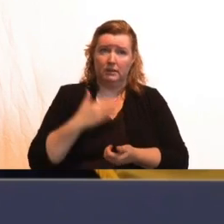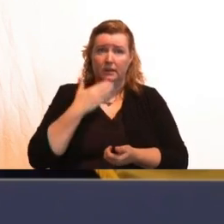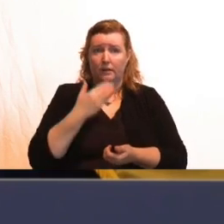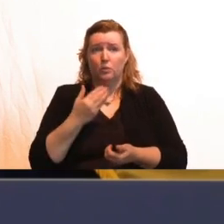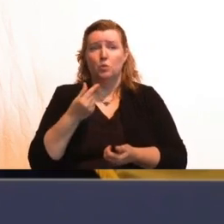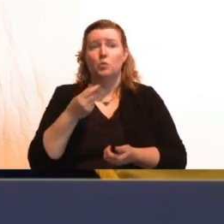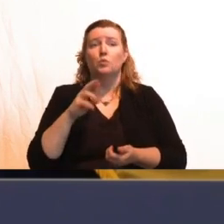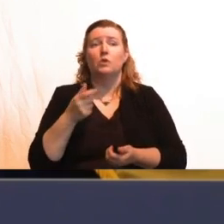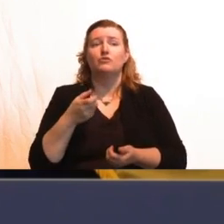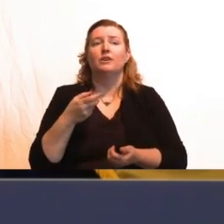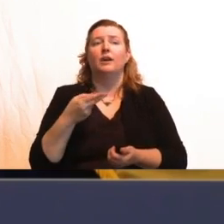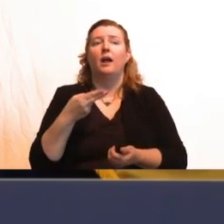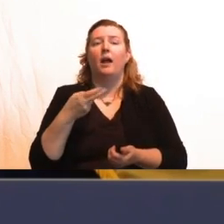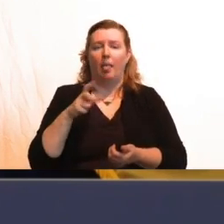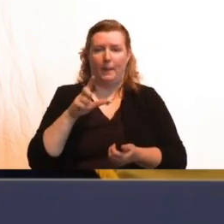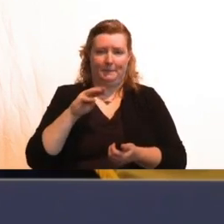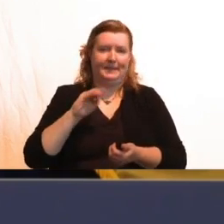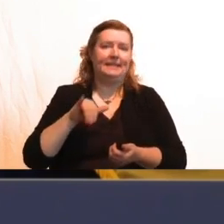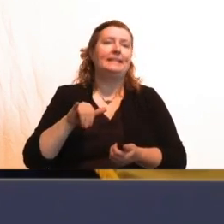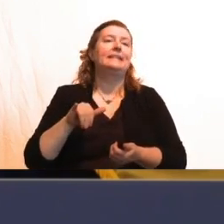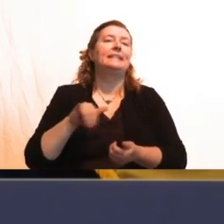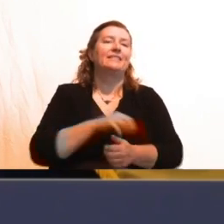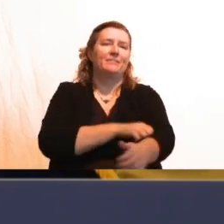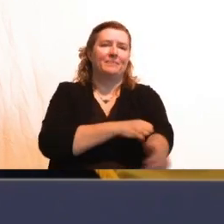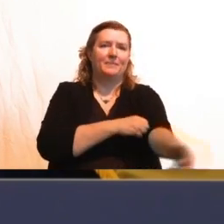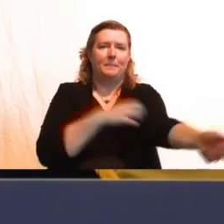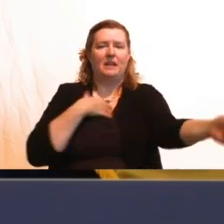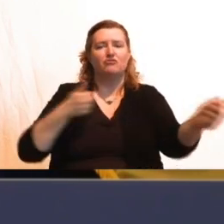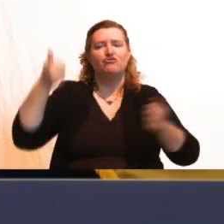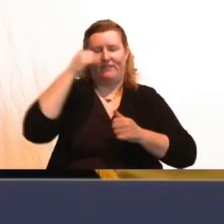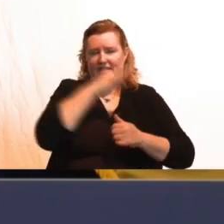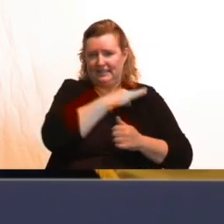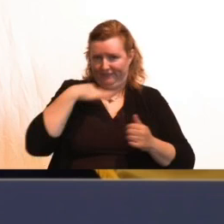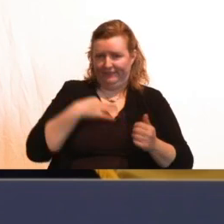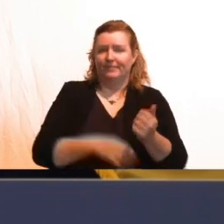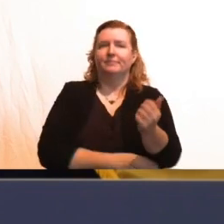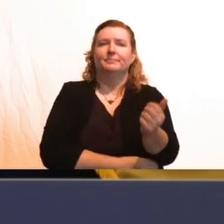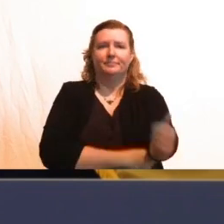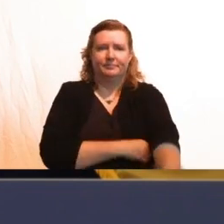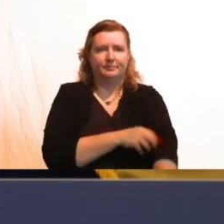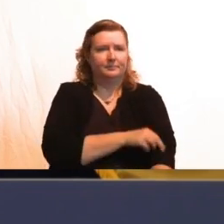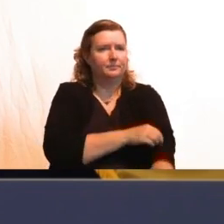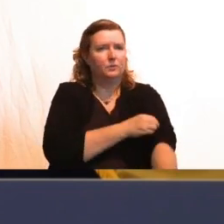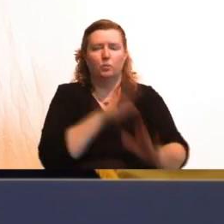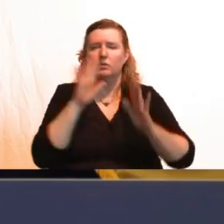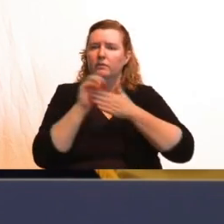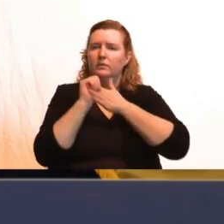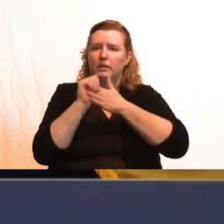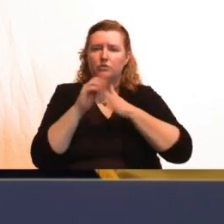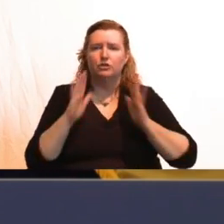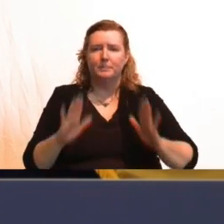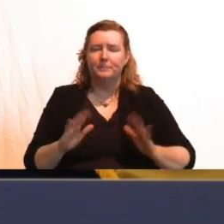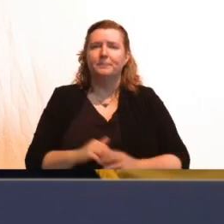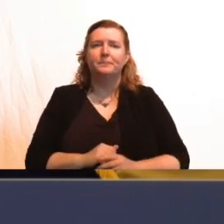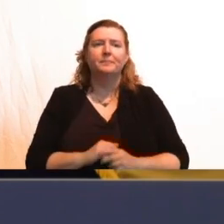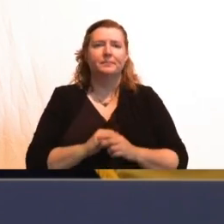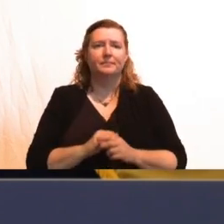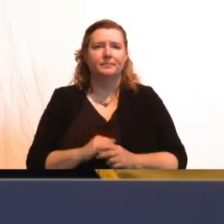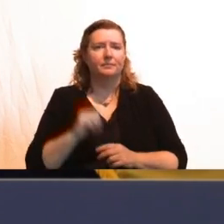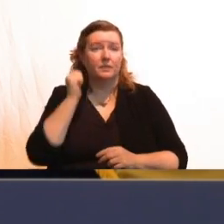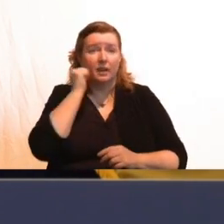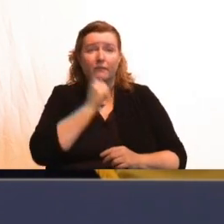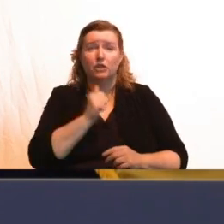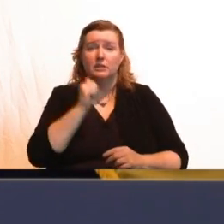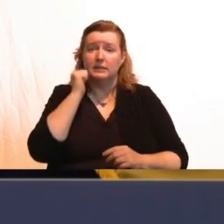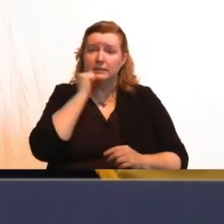extraordinary leader during this every single day, every single step of the way. We're going to start over here for a change. I'd like to ask you